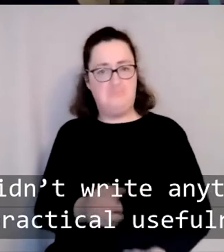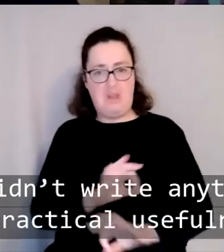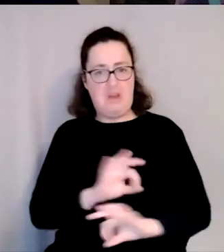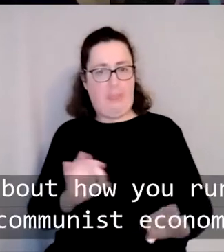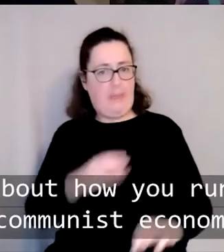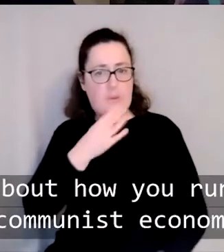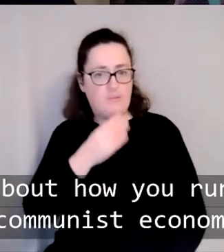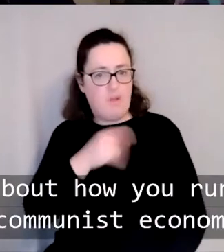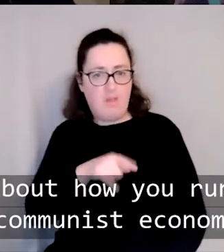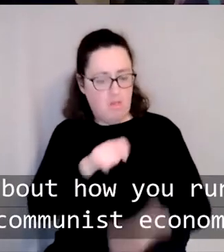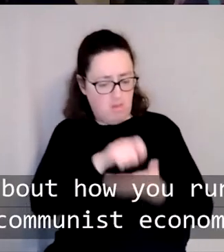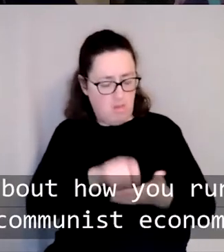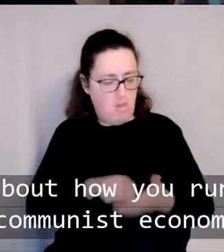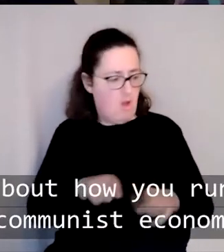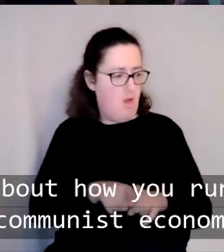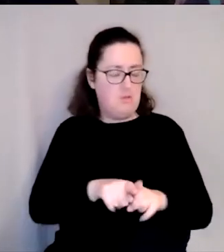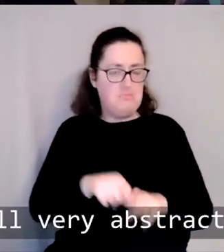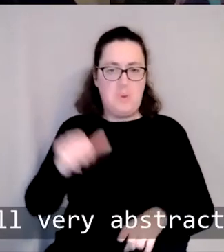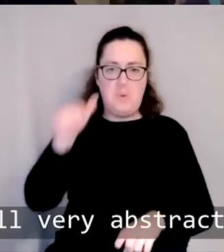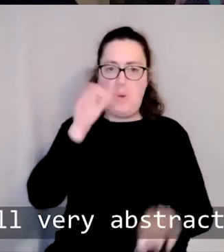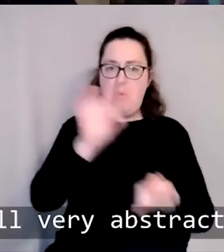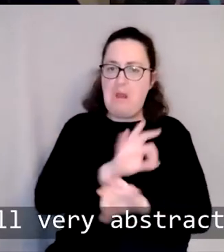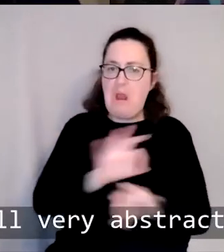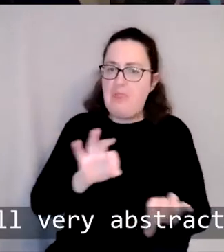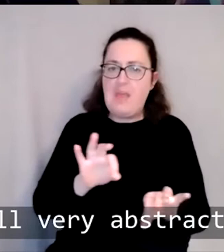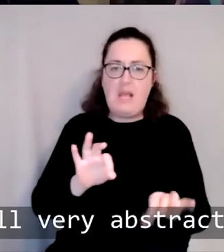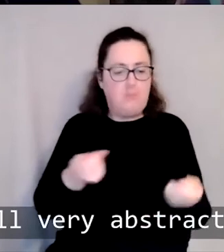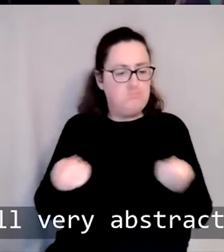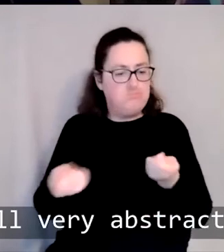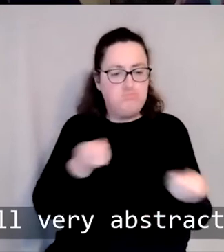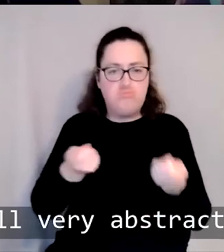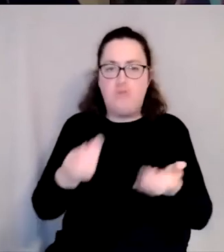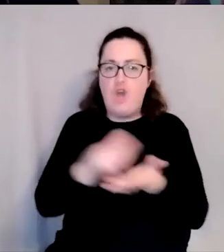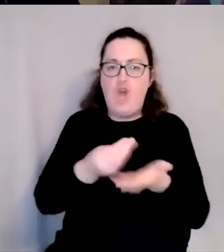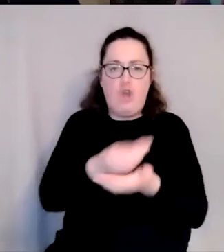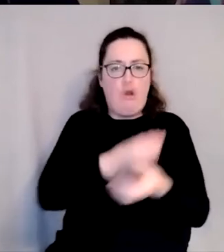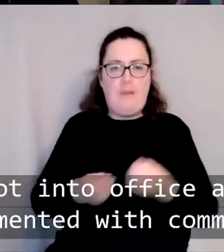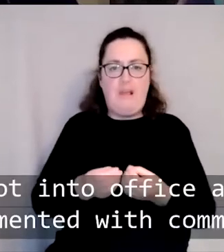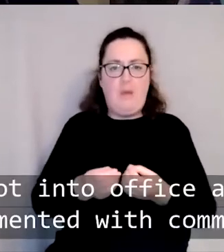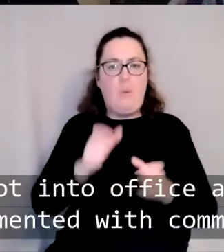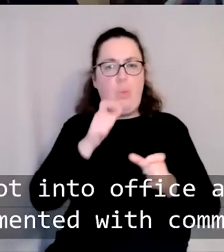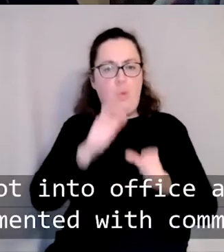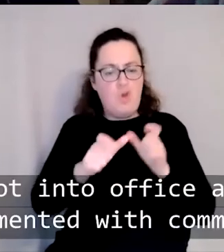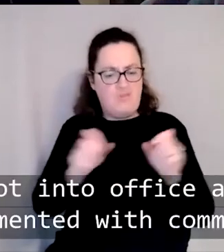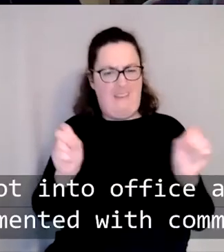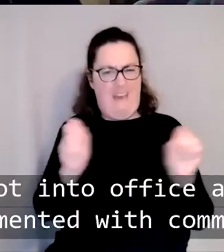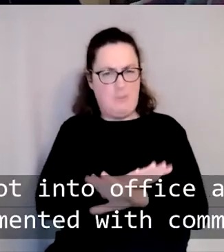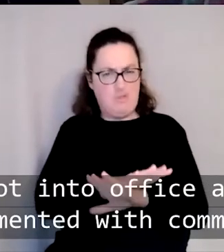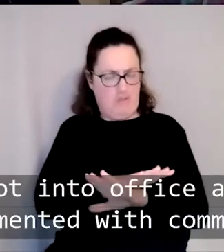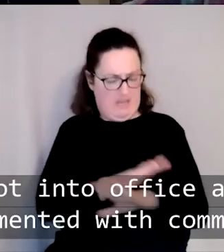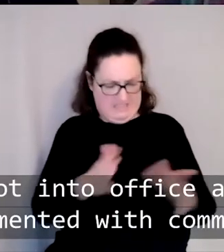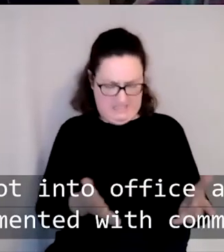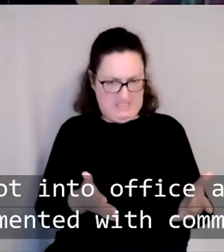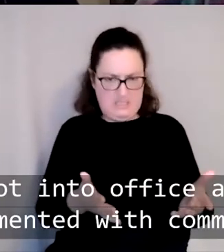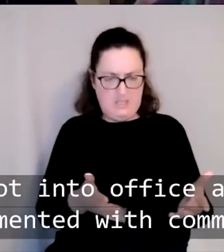practical usefulness about how you run a communist economy. It was all very abstract jargon. When he got into office